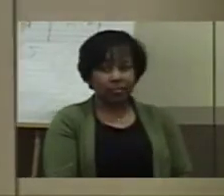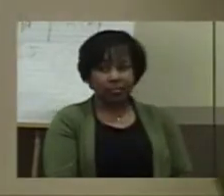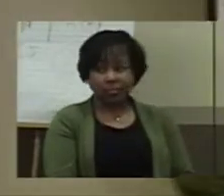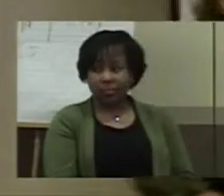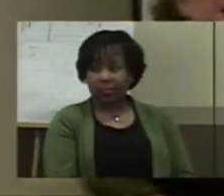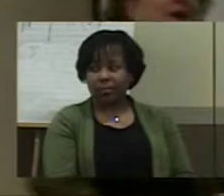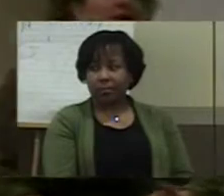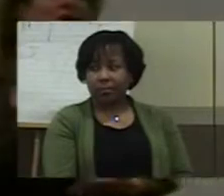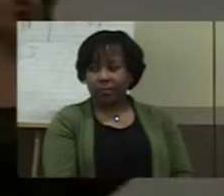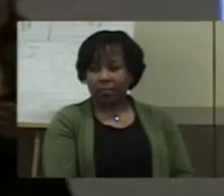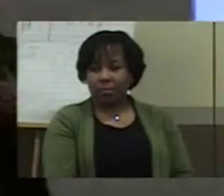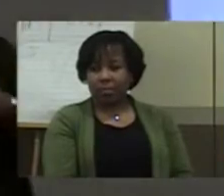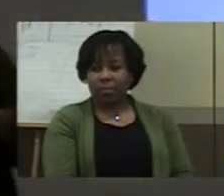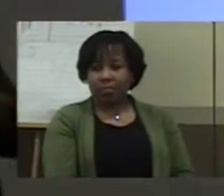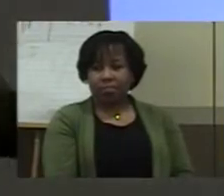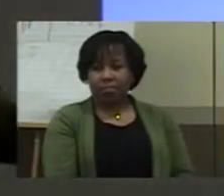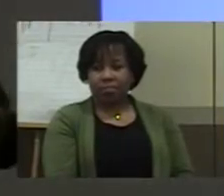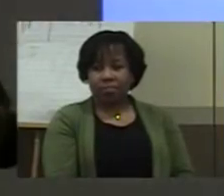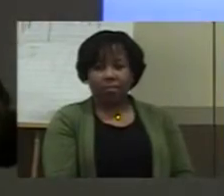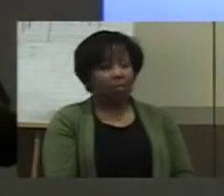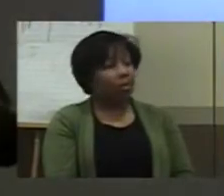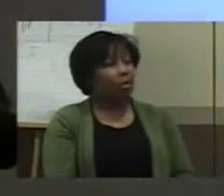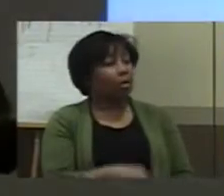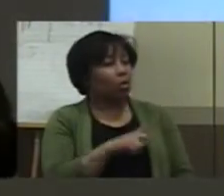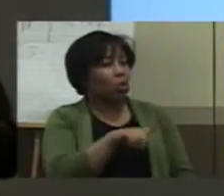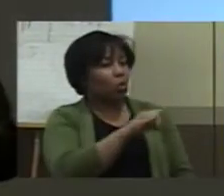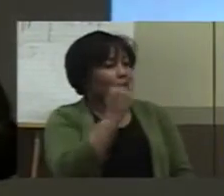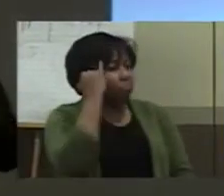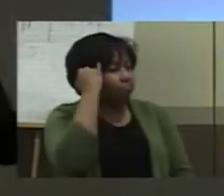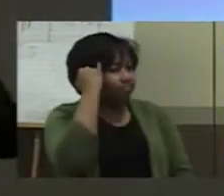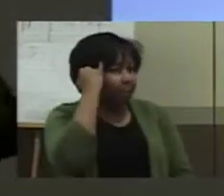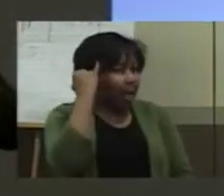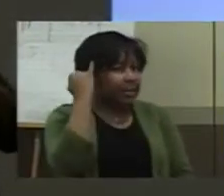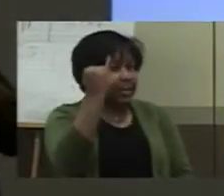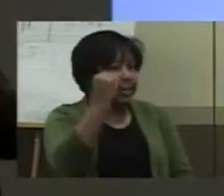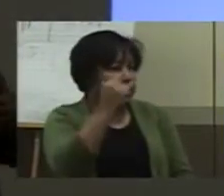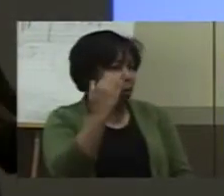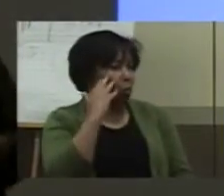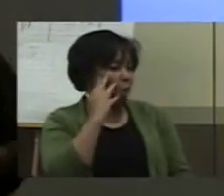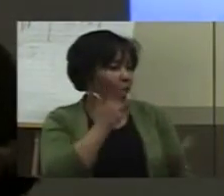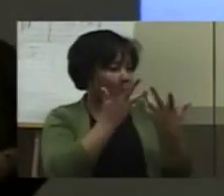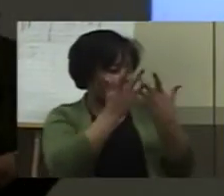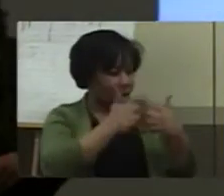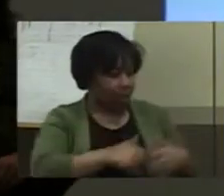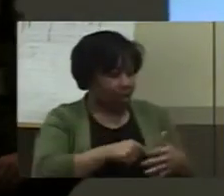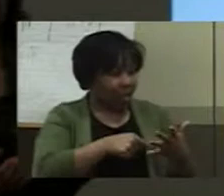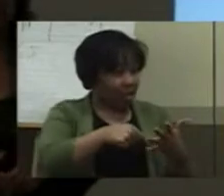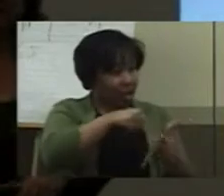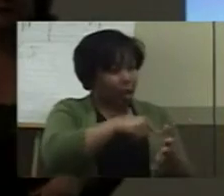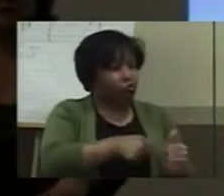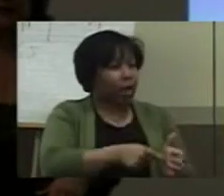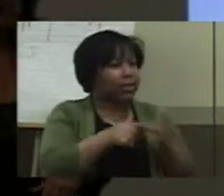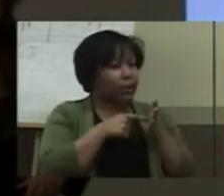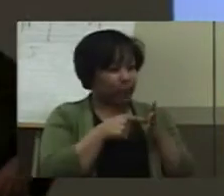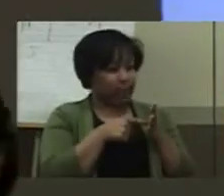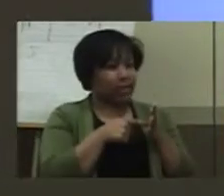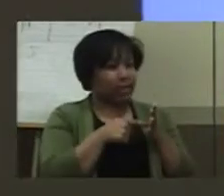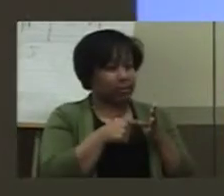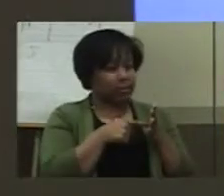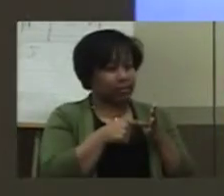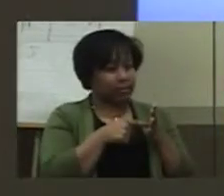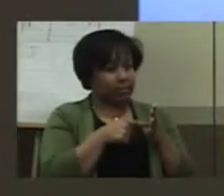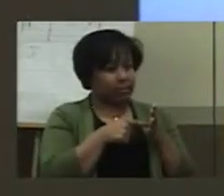Okay? You want to come up with ideas that are going to meet those criteria. All